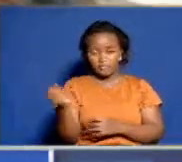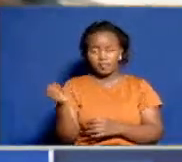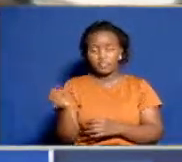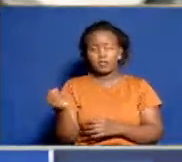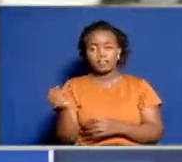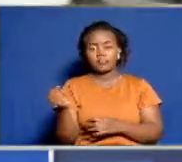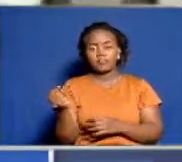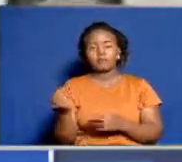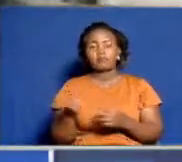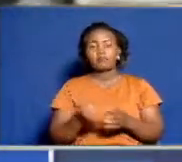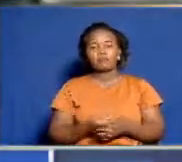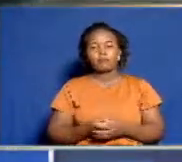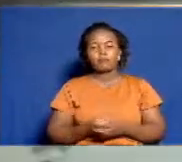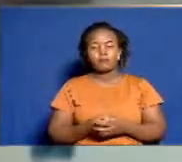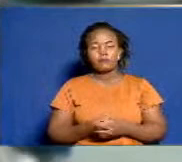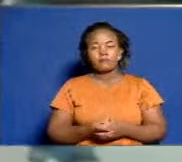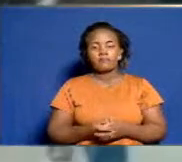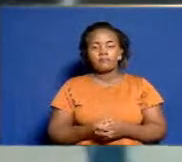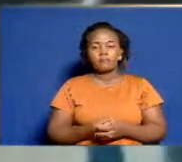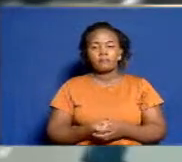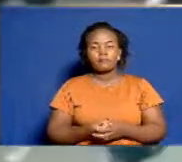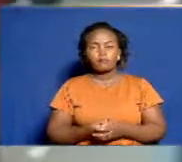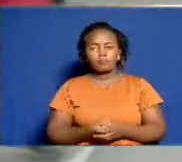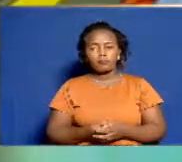Manyara reporting for Channel One Business.